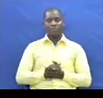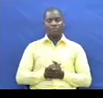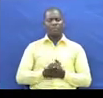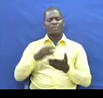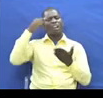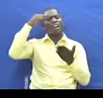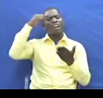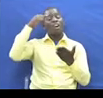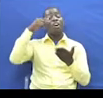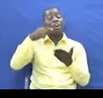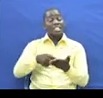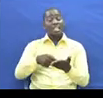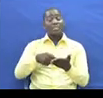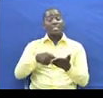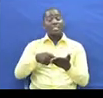Concept